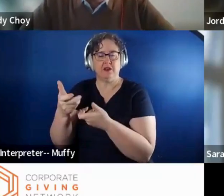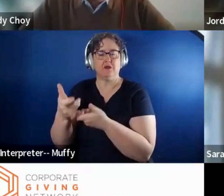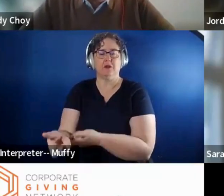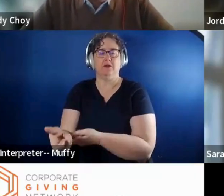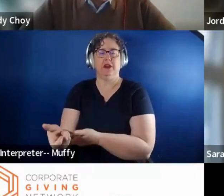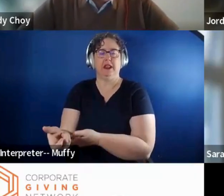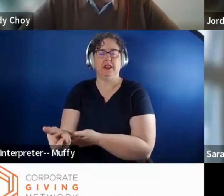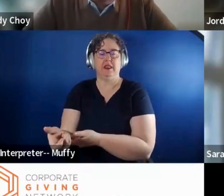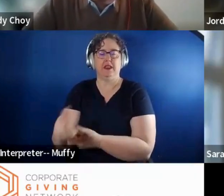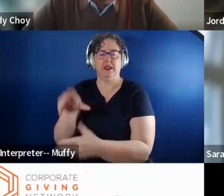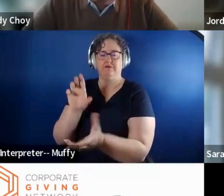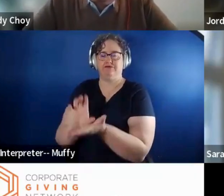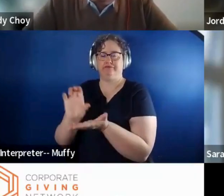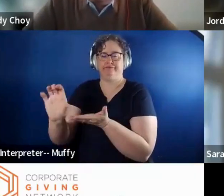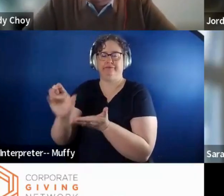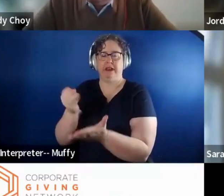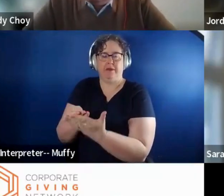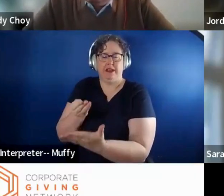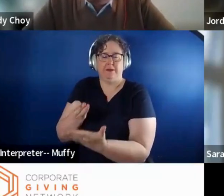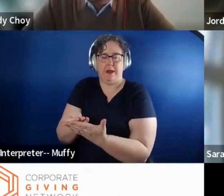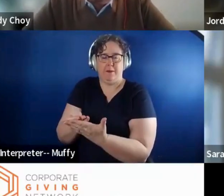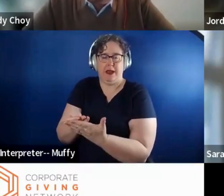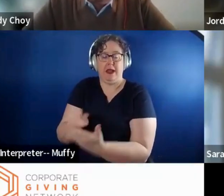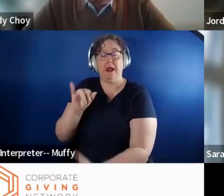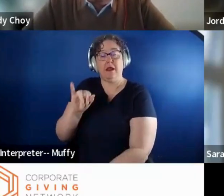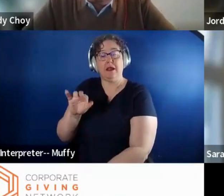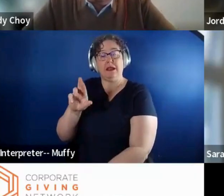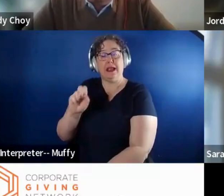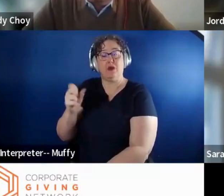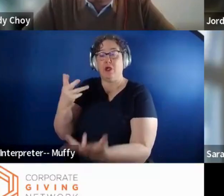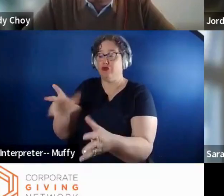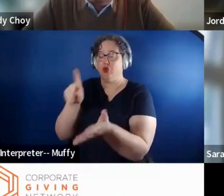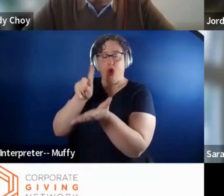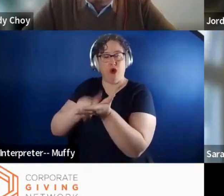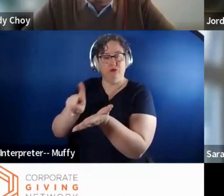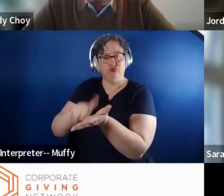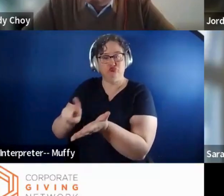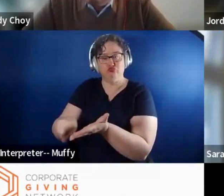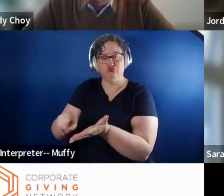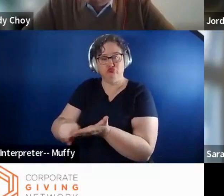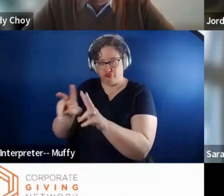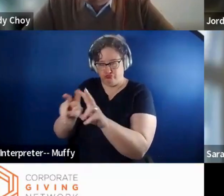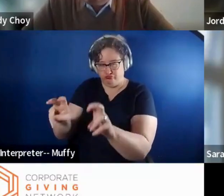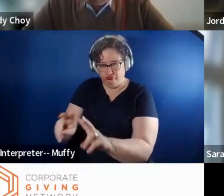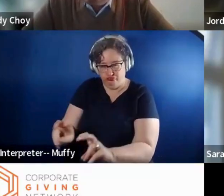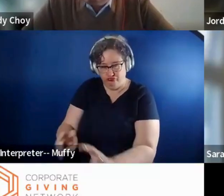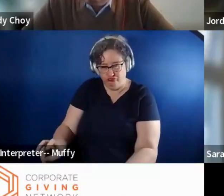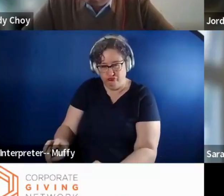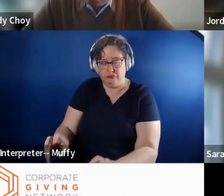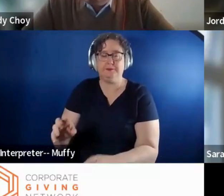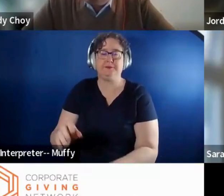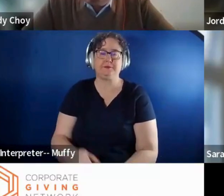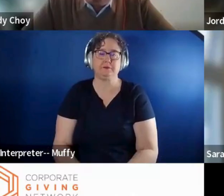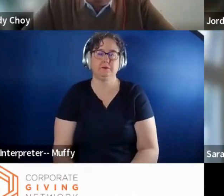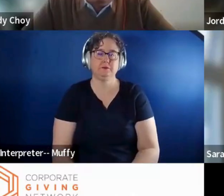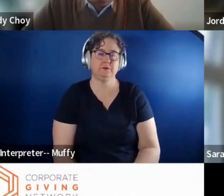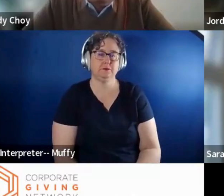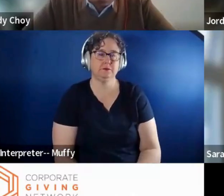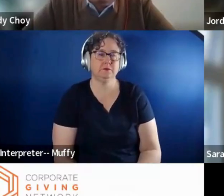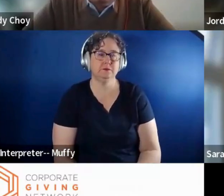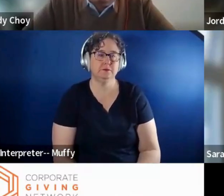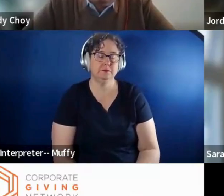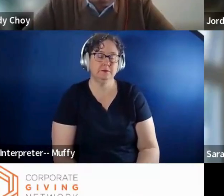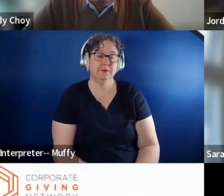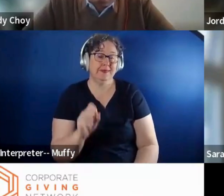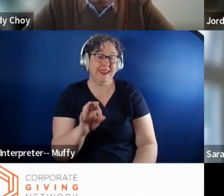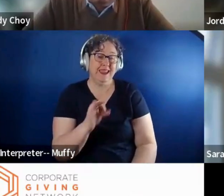confidently invest in because the IRS, they've done their due diligence and looked at this organization very closely. Whereas if